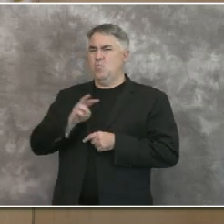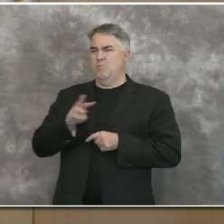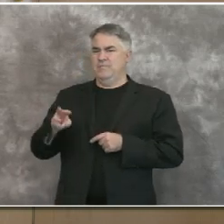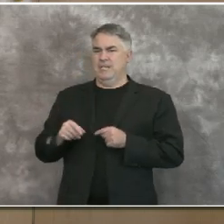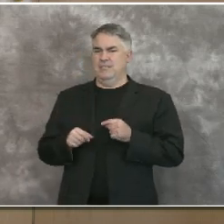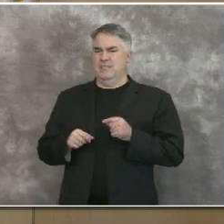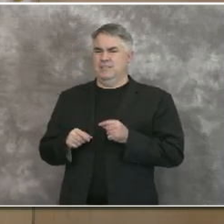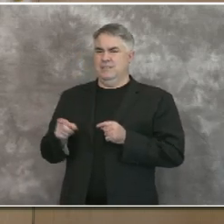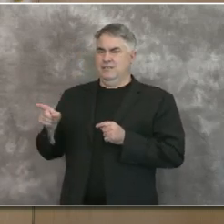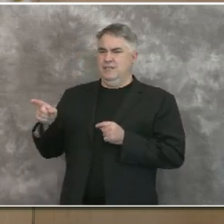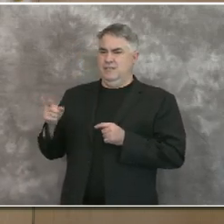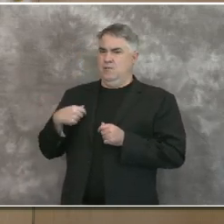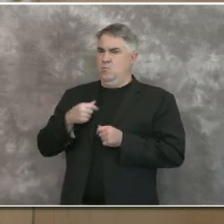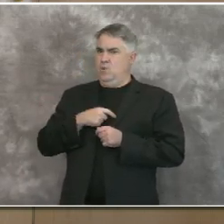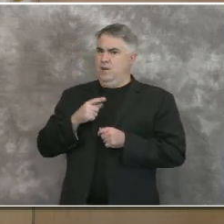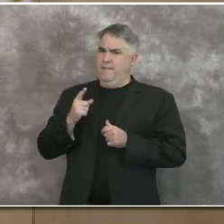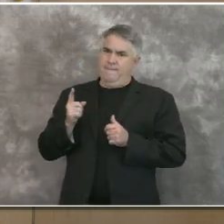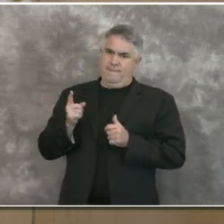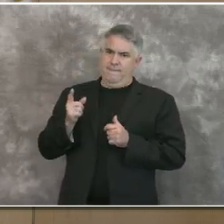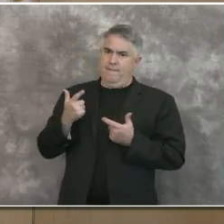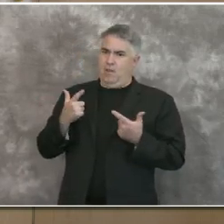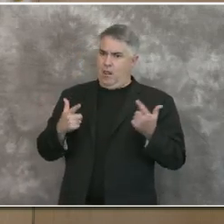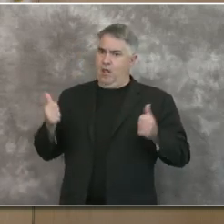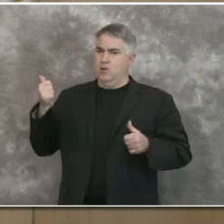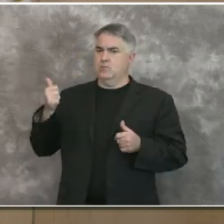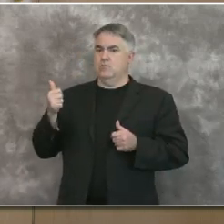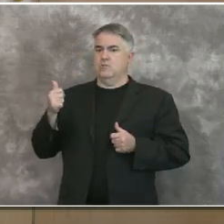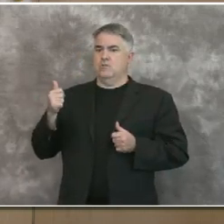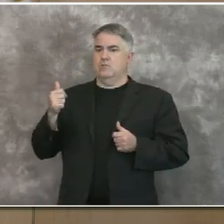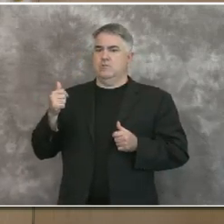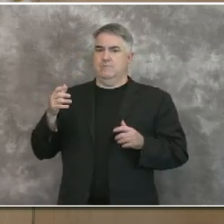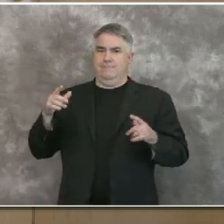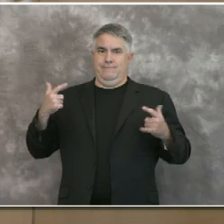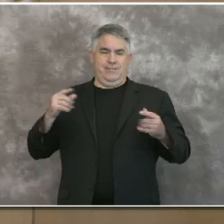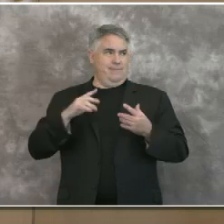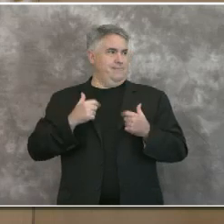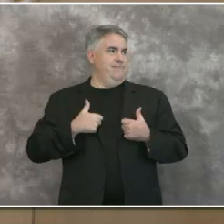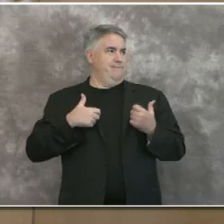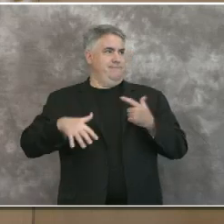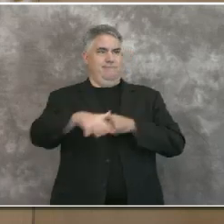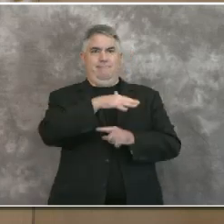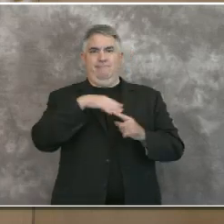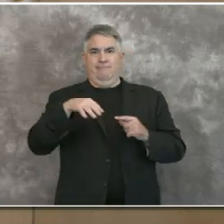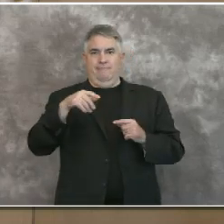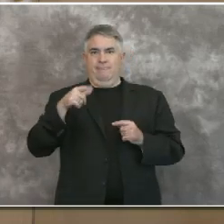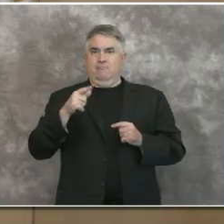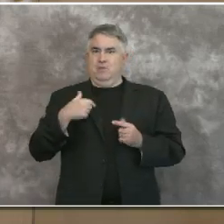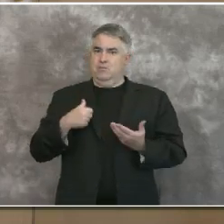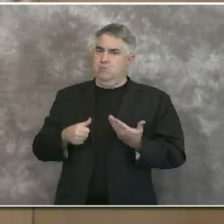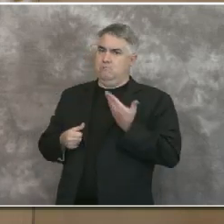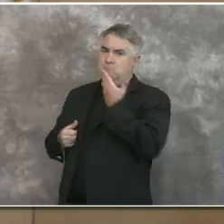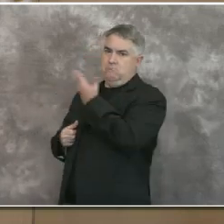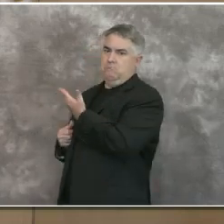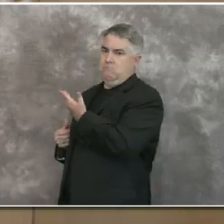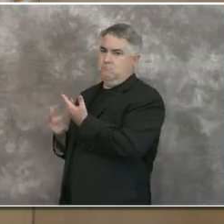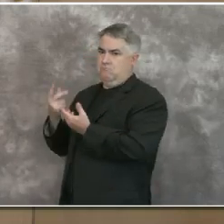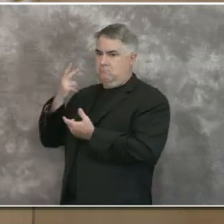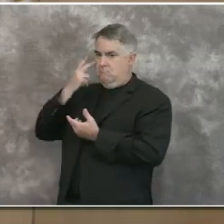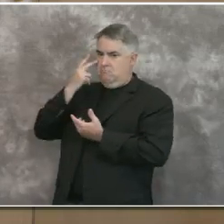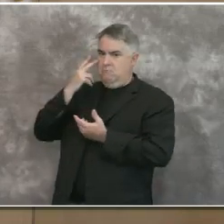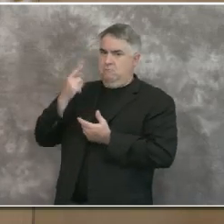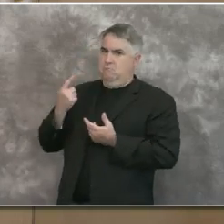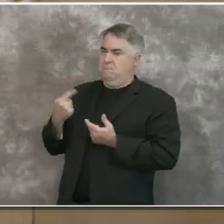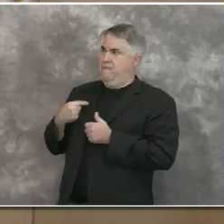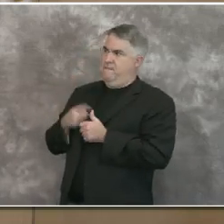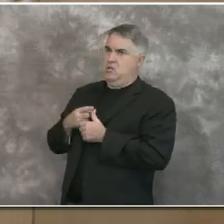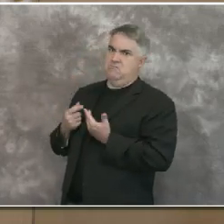of the first larger urban jurisdictions to submit an application. So I am not sure when they'll send a